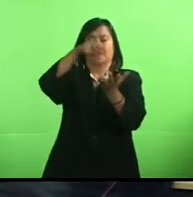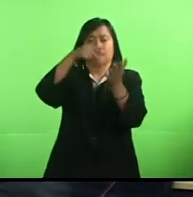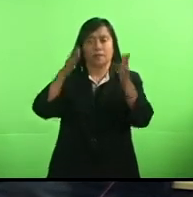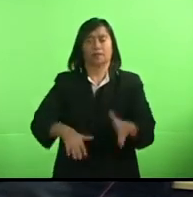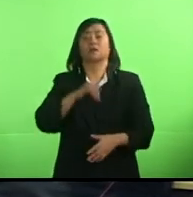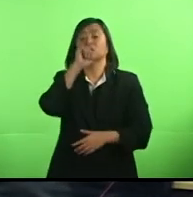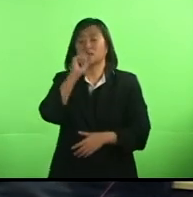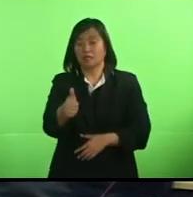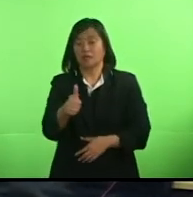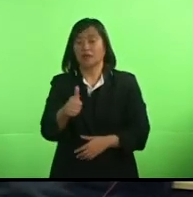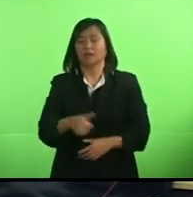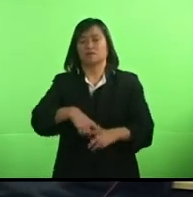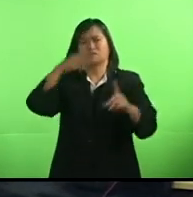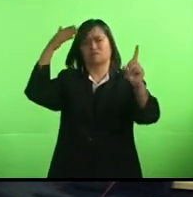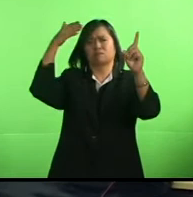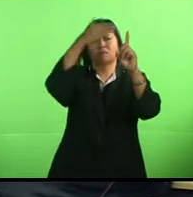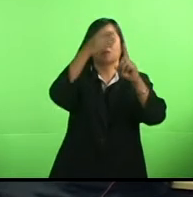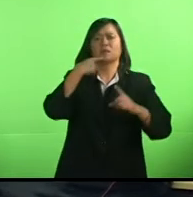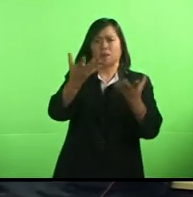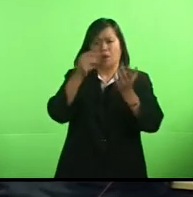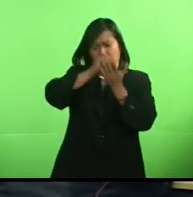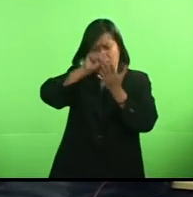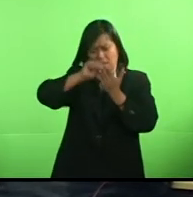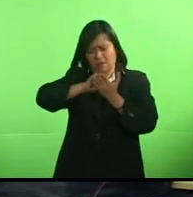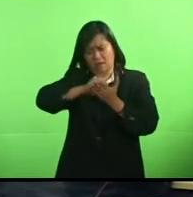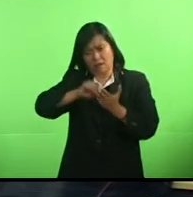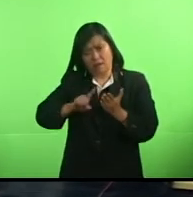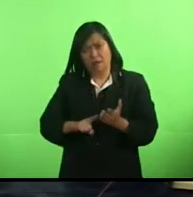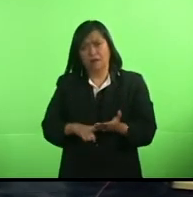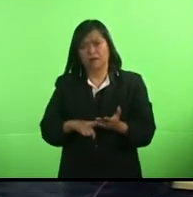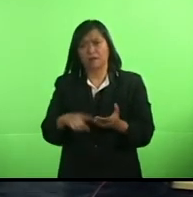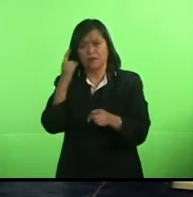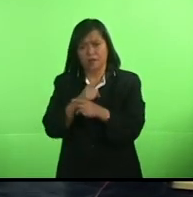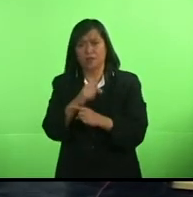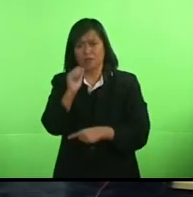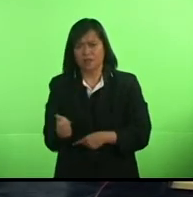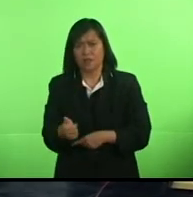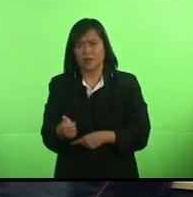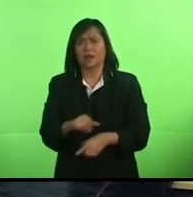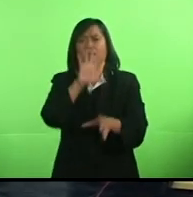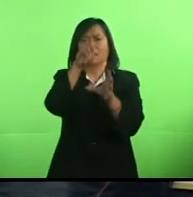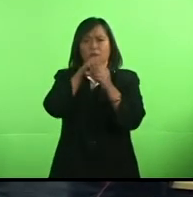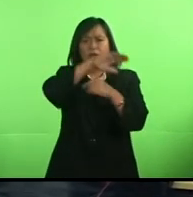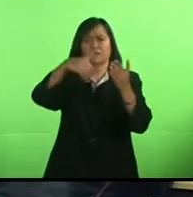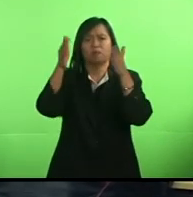dia kata dia nak siasat, dia nak selidik, dia menepati tak? Dia touch